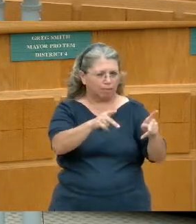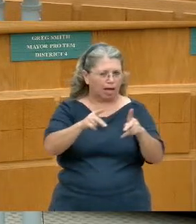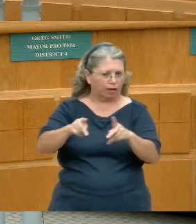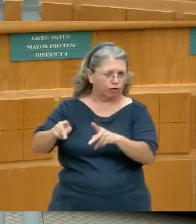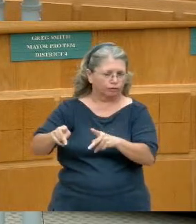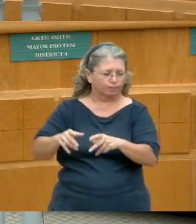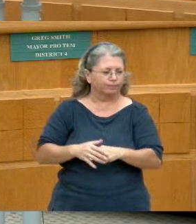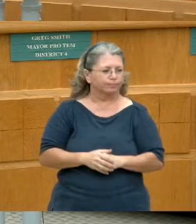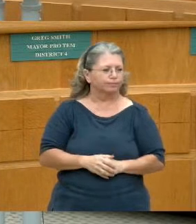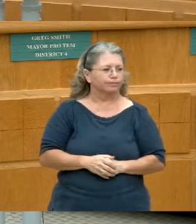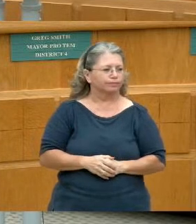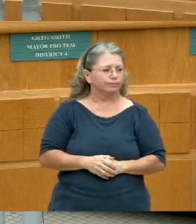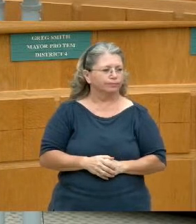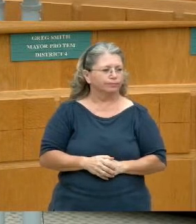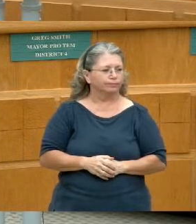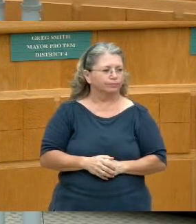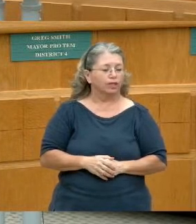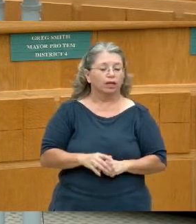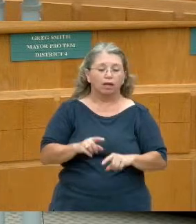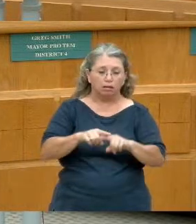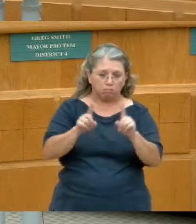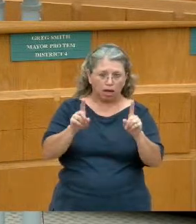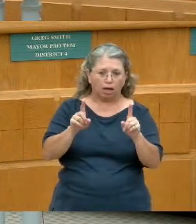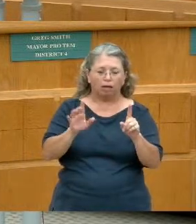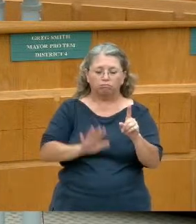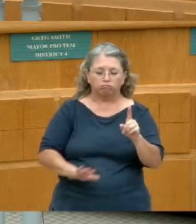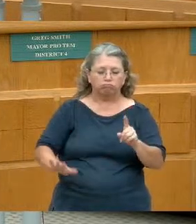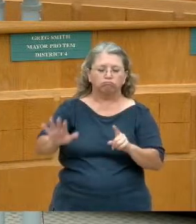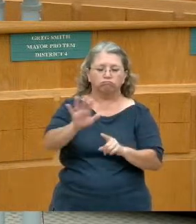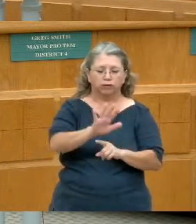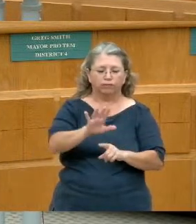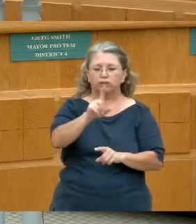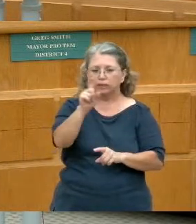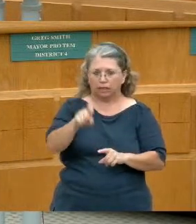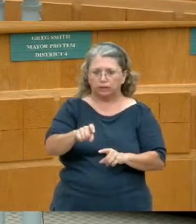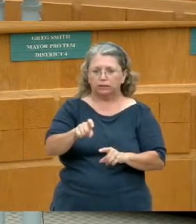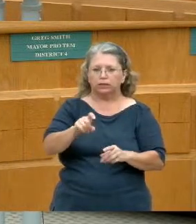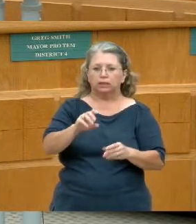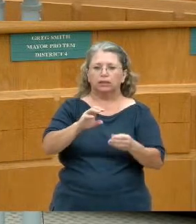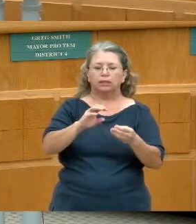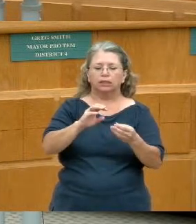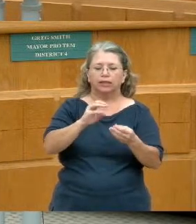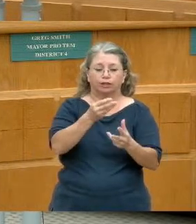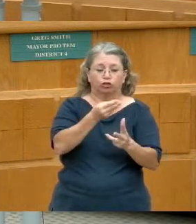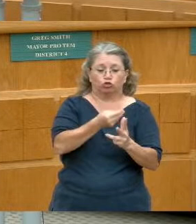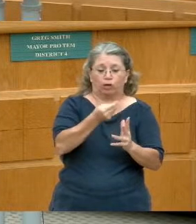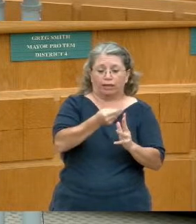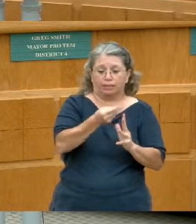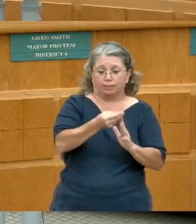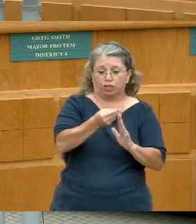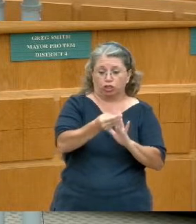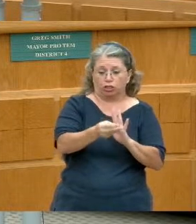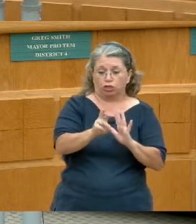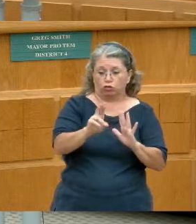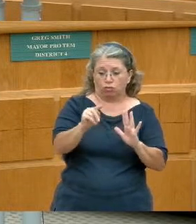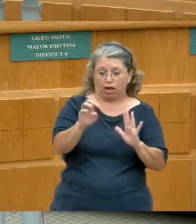But overall, it's going down. Across all of Texas, the transmission rate, our estimation of it, is